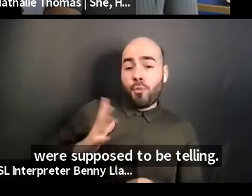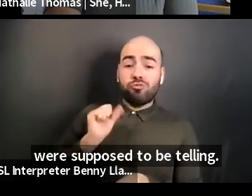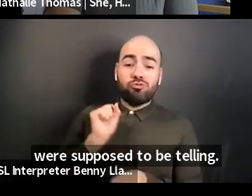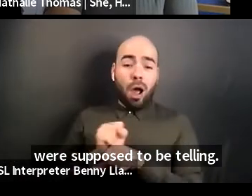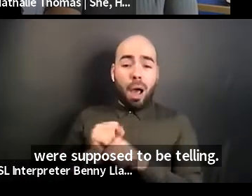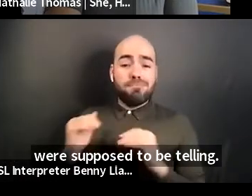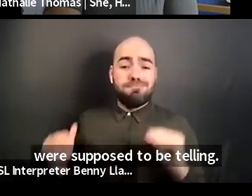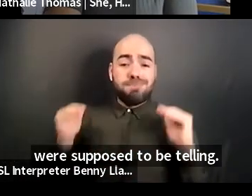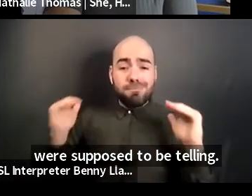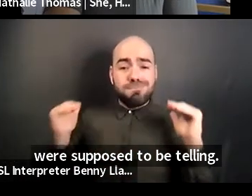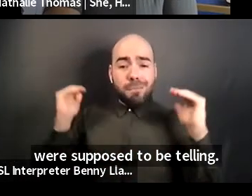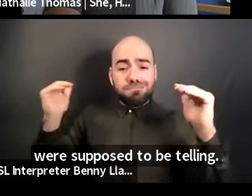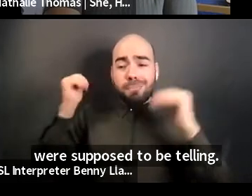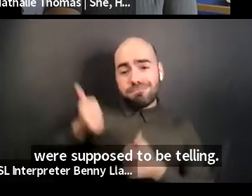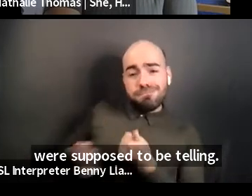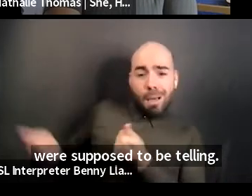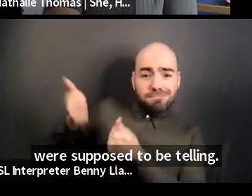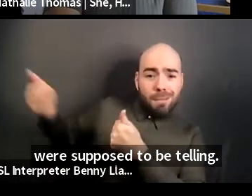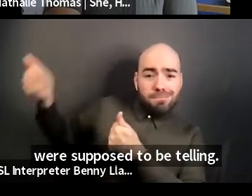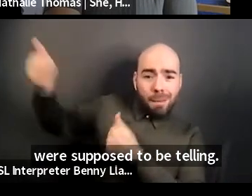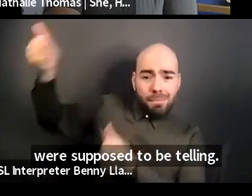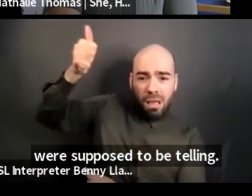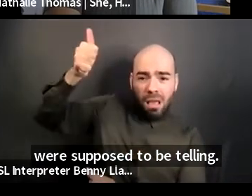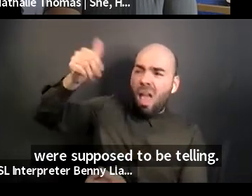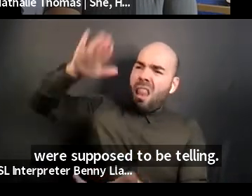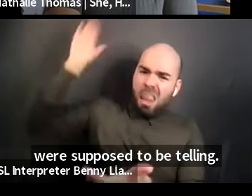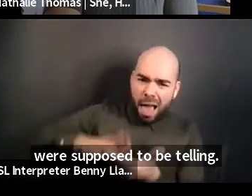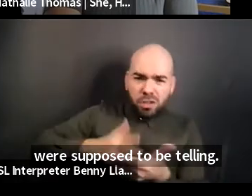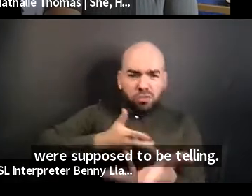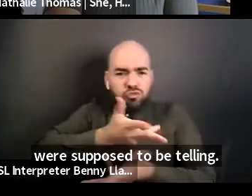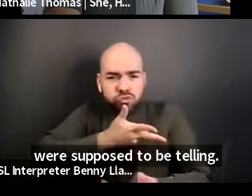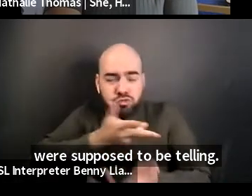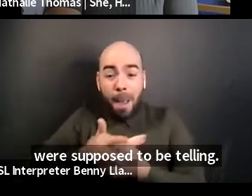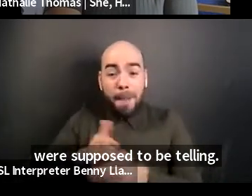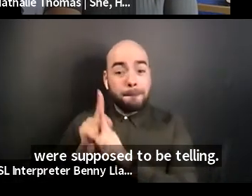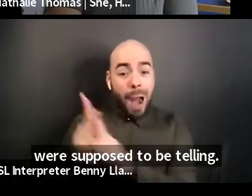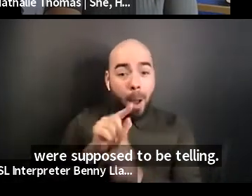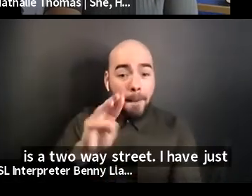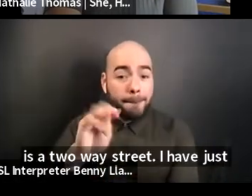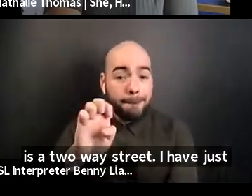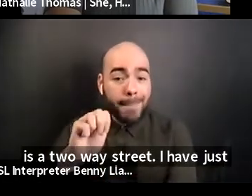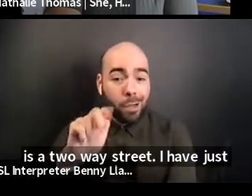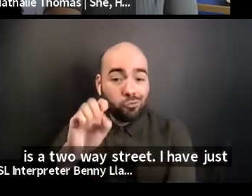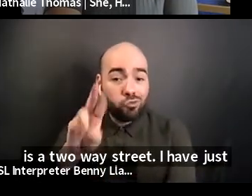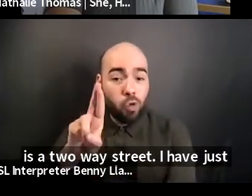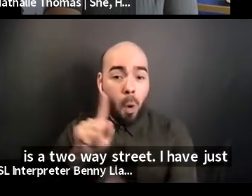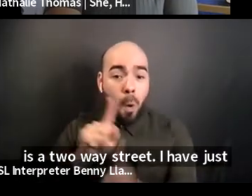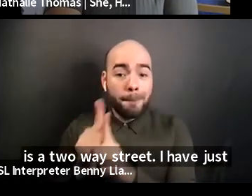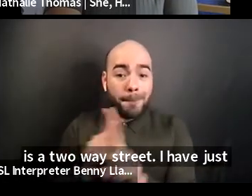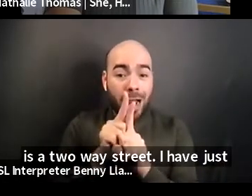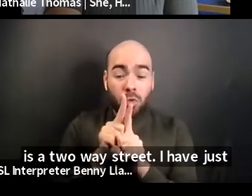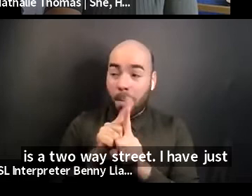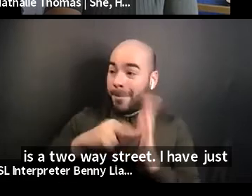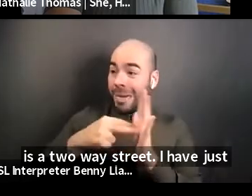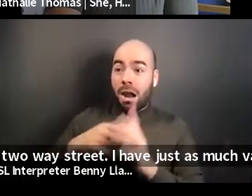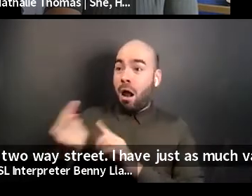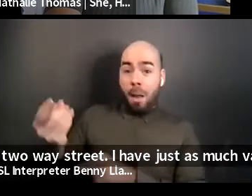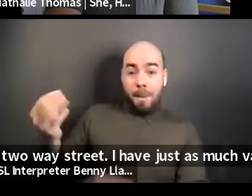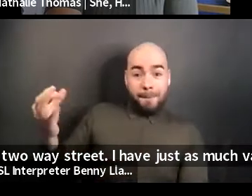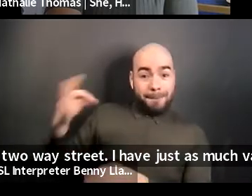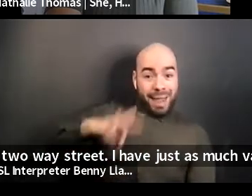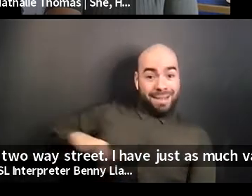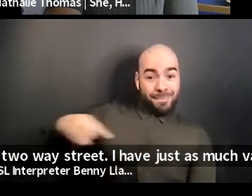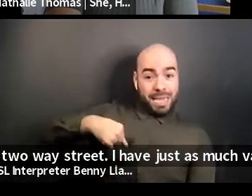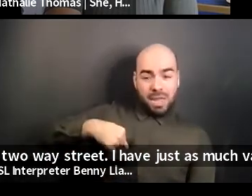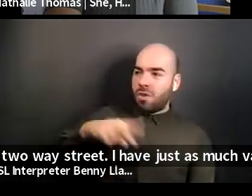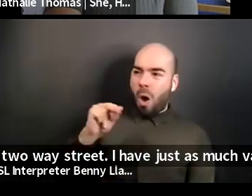mentorship is not a one-way street. Mentorship is a two-way street. I have just as much value, experience, and knowledge and